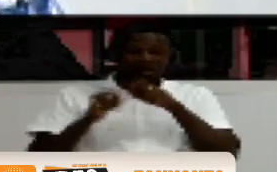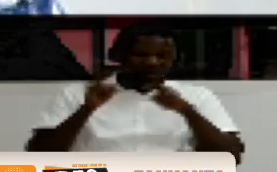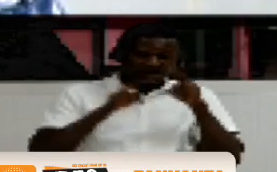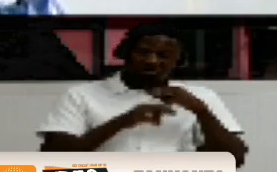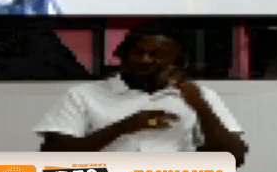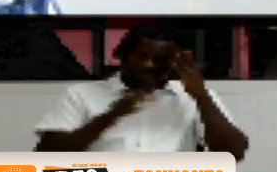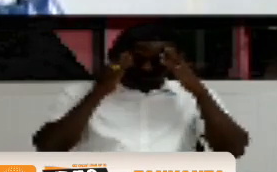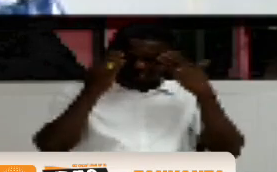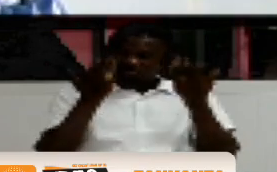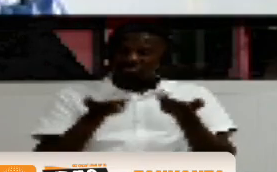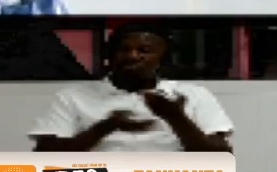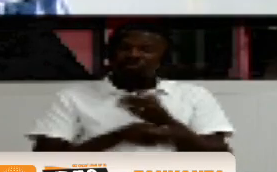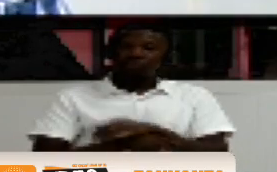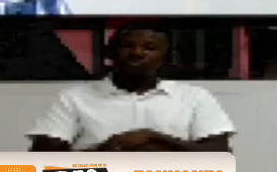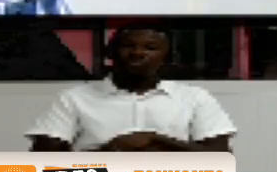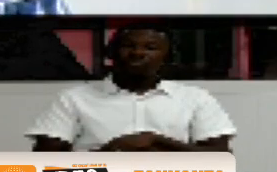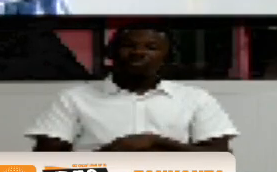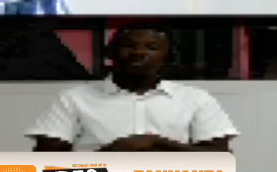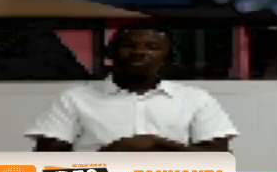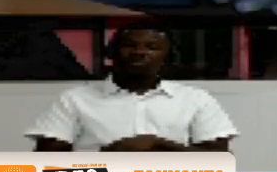couldn't find him.